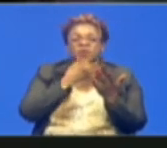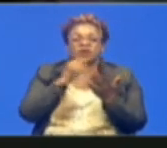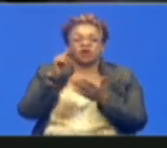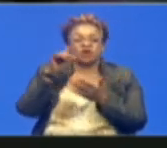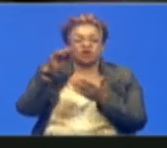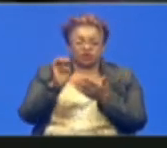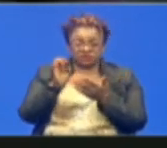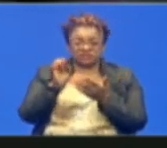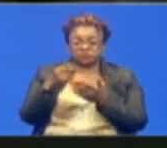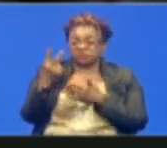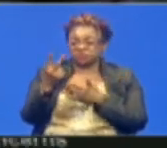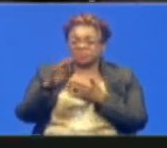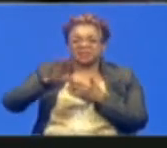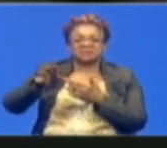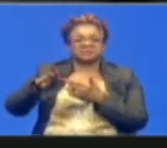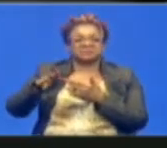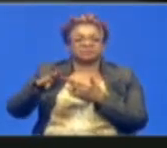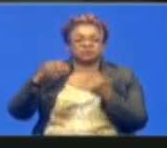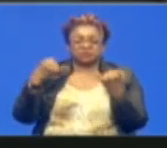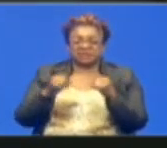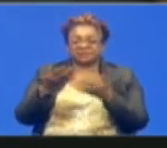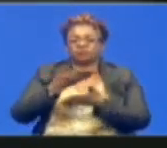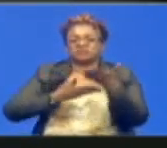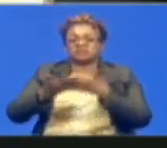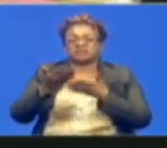into the two countries to get into Kenya to transact.